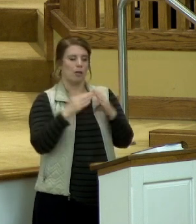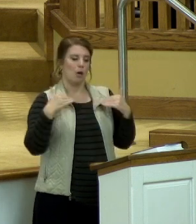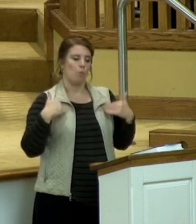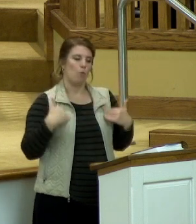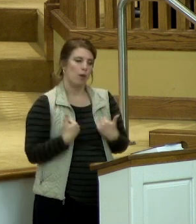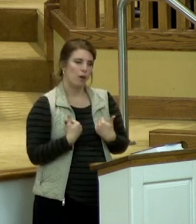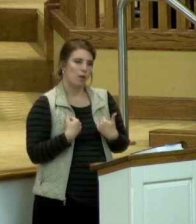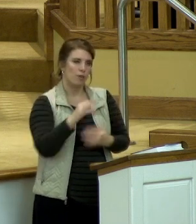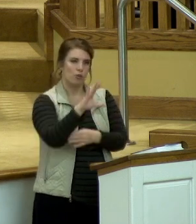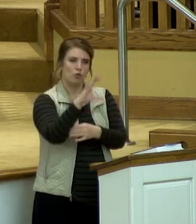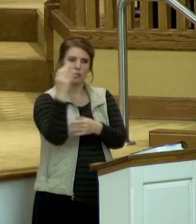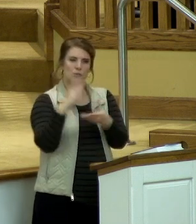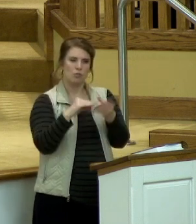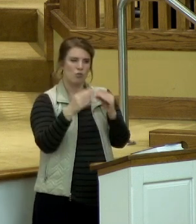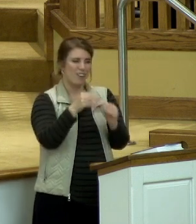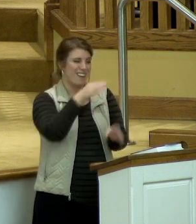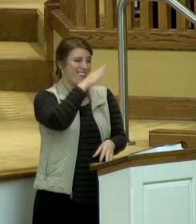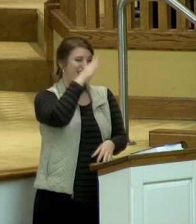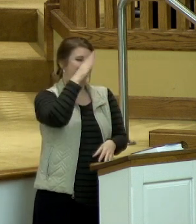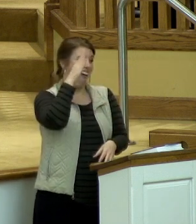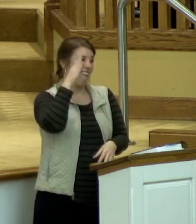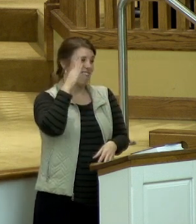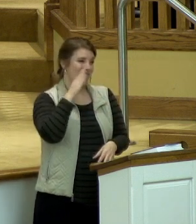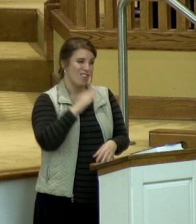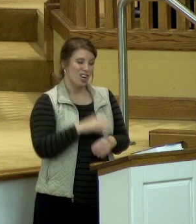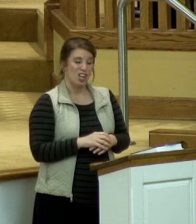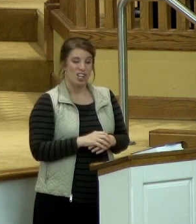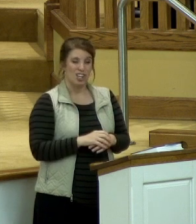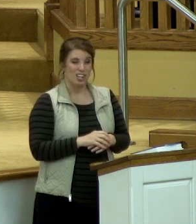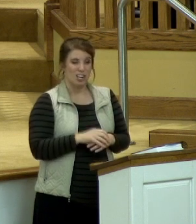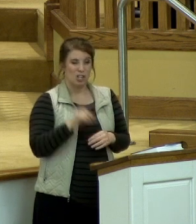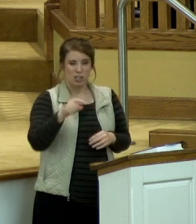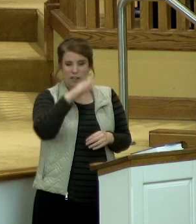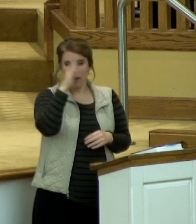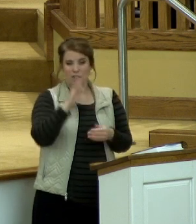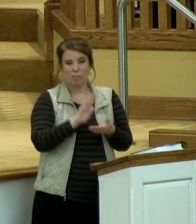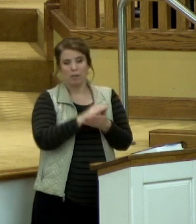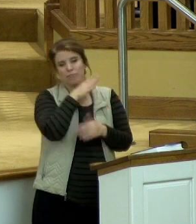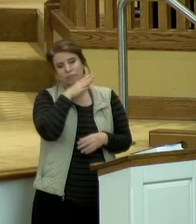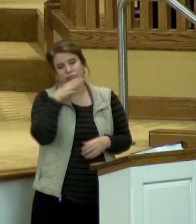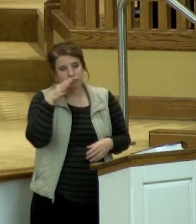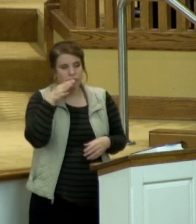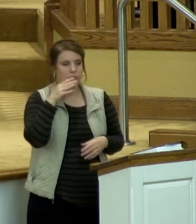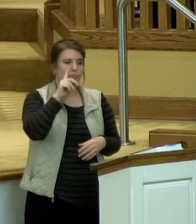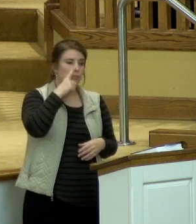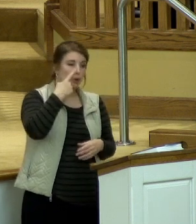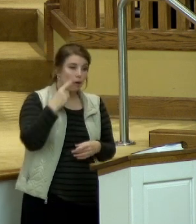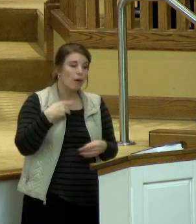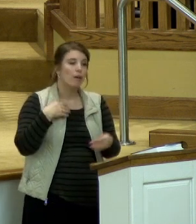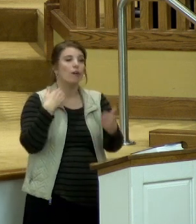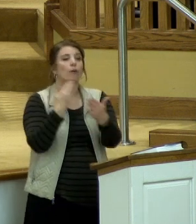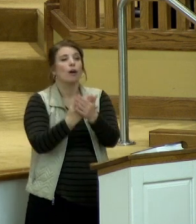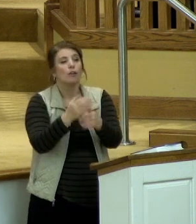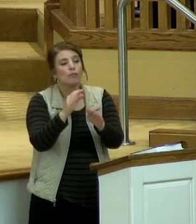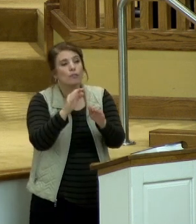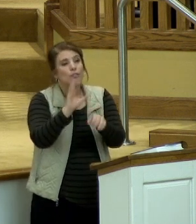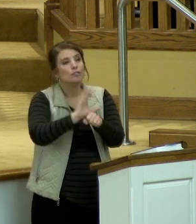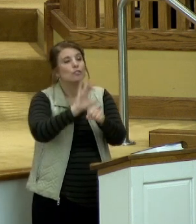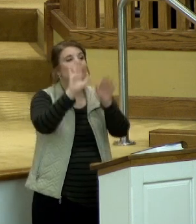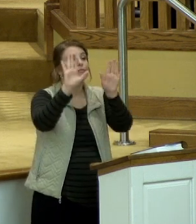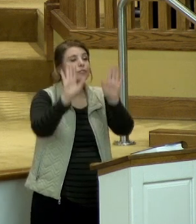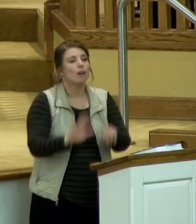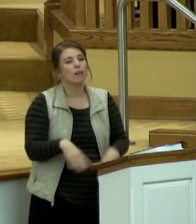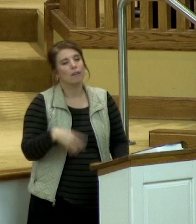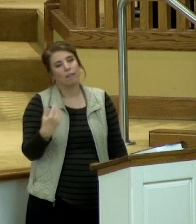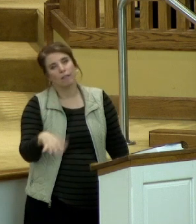Christmas story. Never. Never. It should never become boring. We should never come in on a Sunday on church and just be like, oh